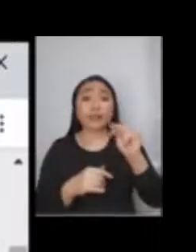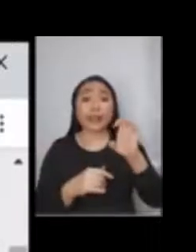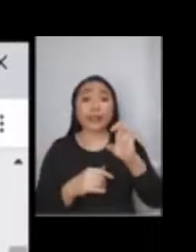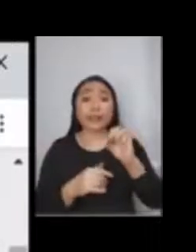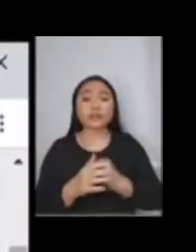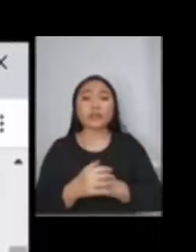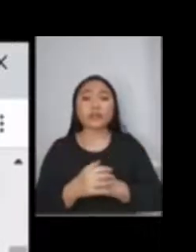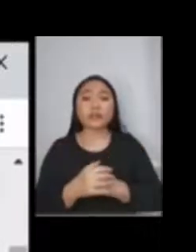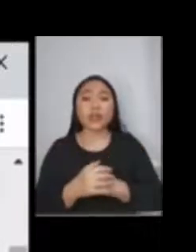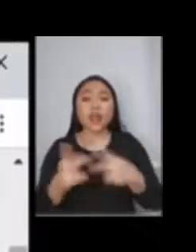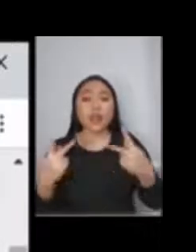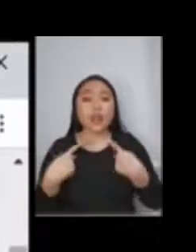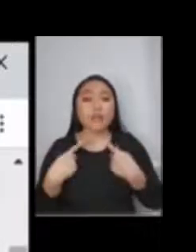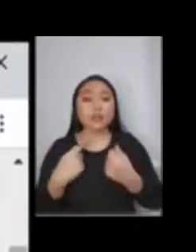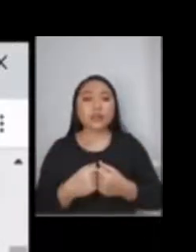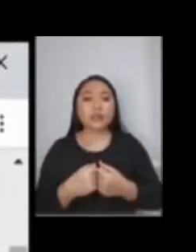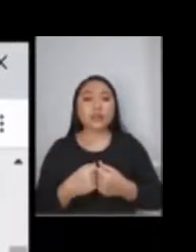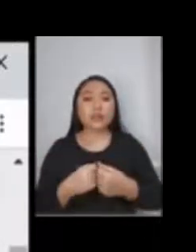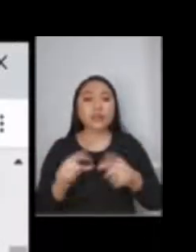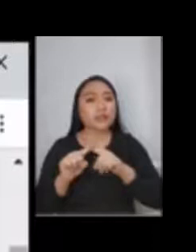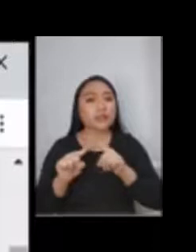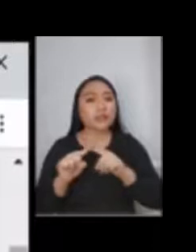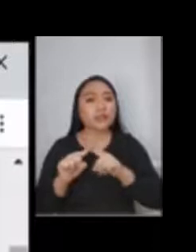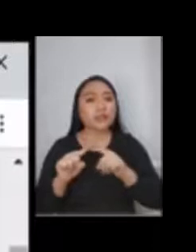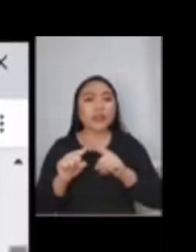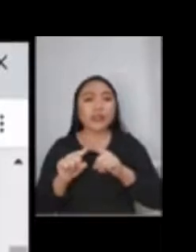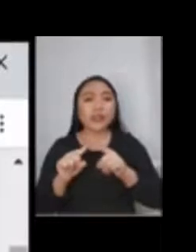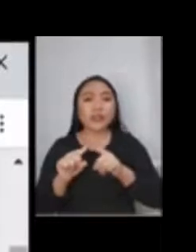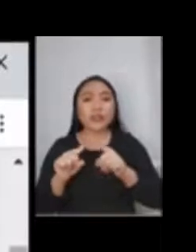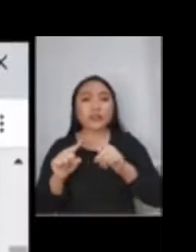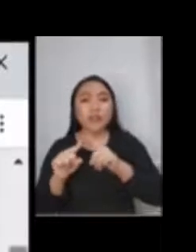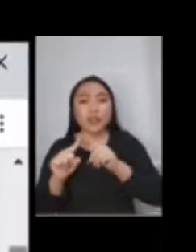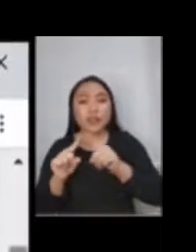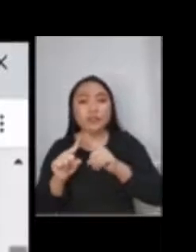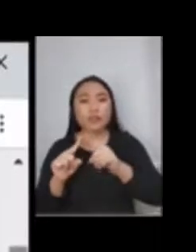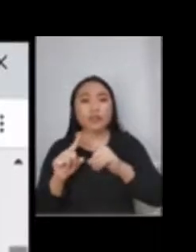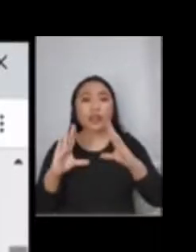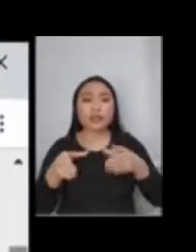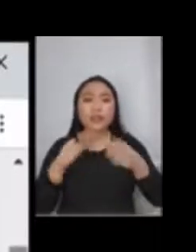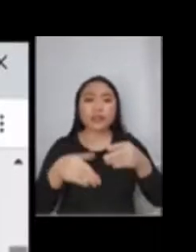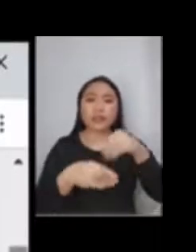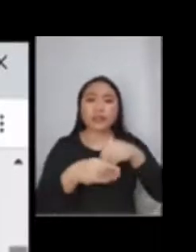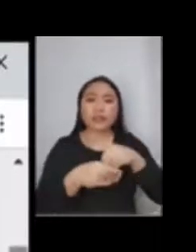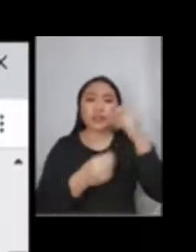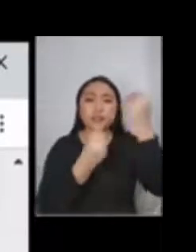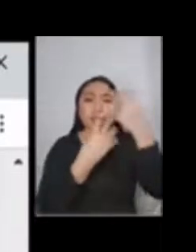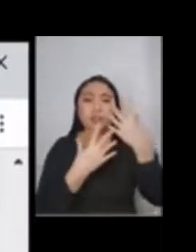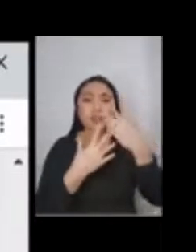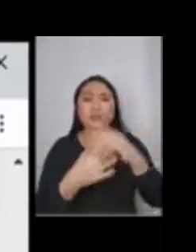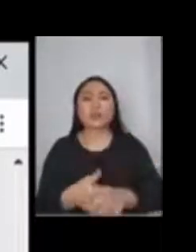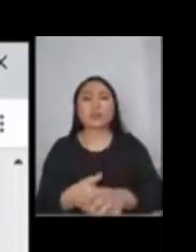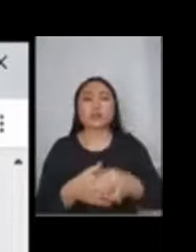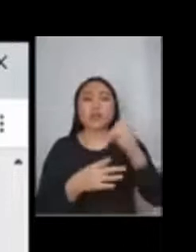investigatory projects, and specialized content natin. Okay? Bilang karagdagan po,